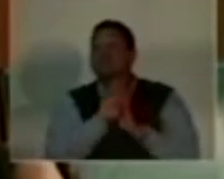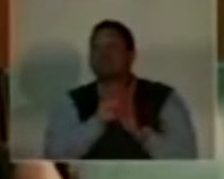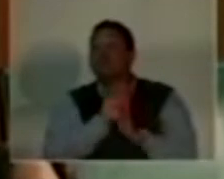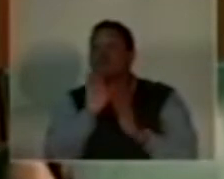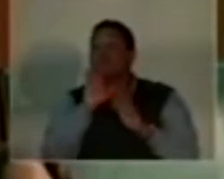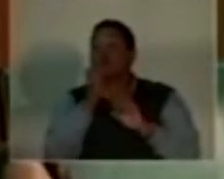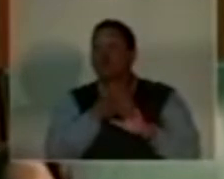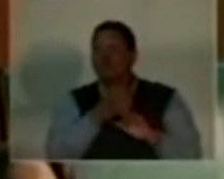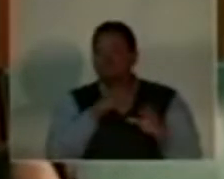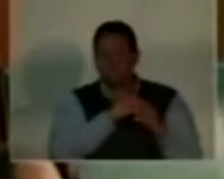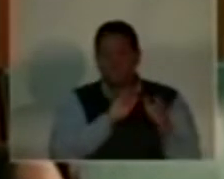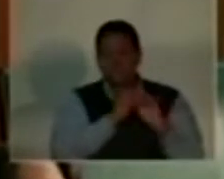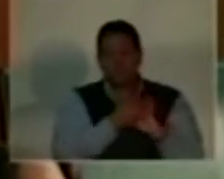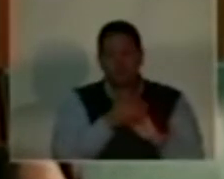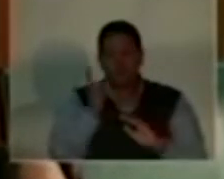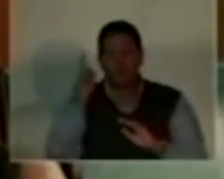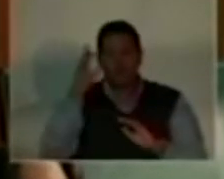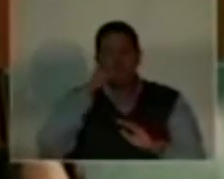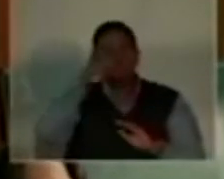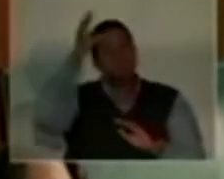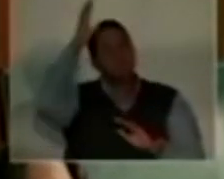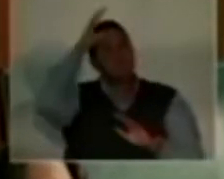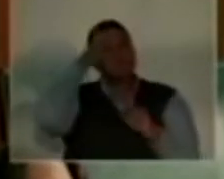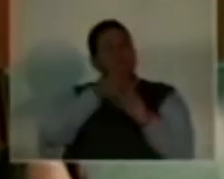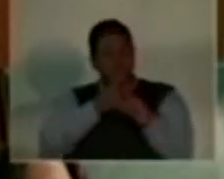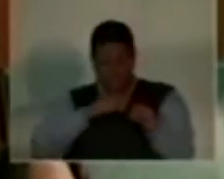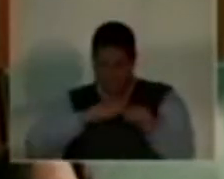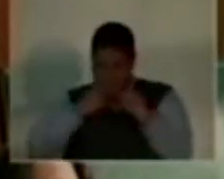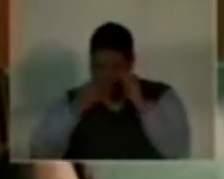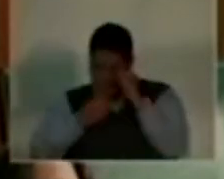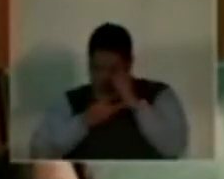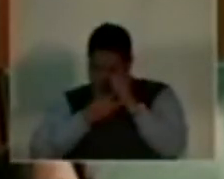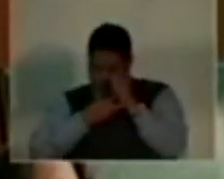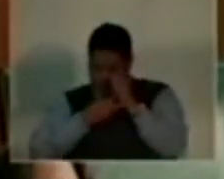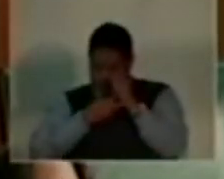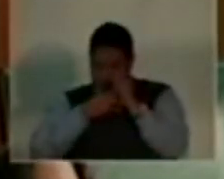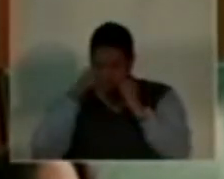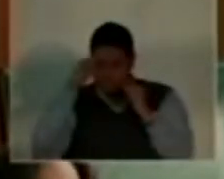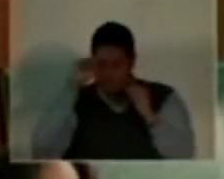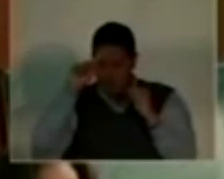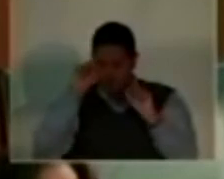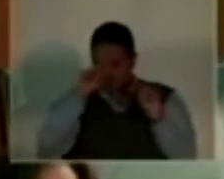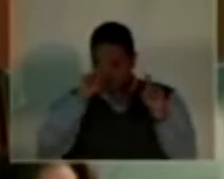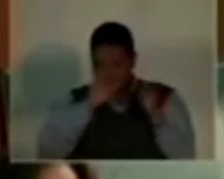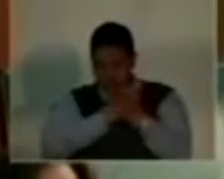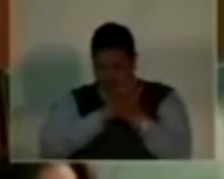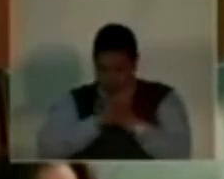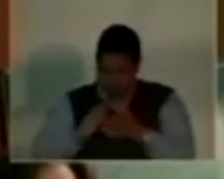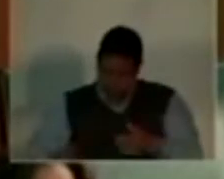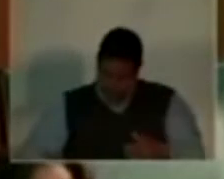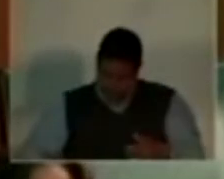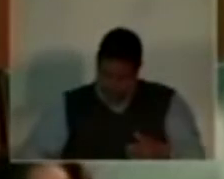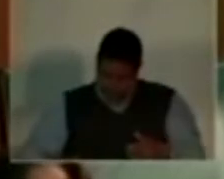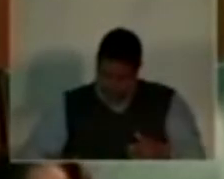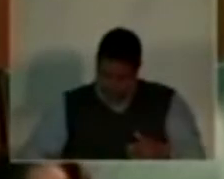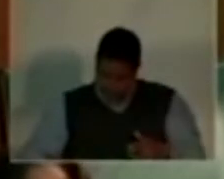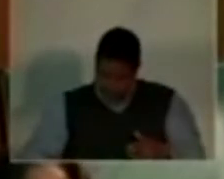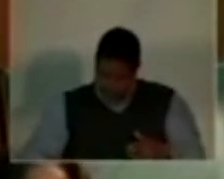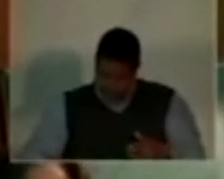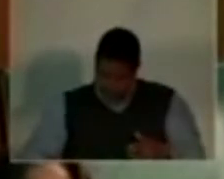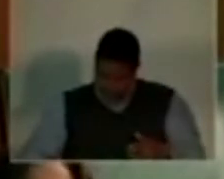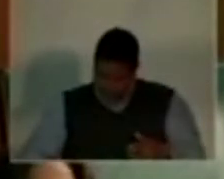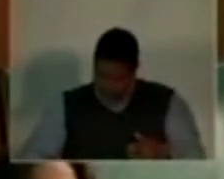Jamaica where parents start to save for tertiary education. And so the government